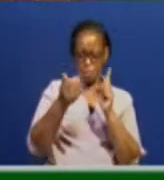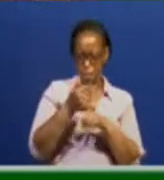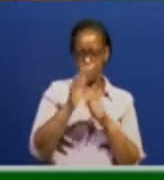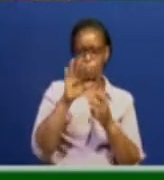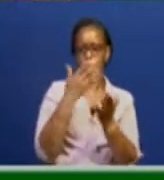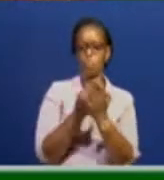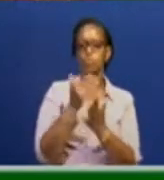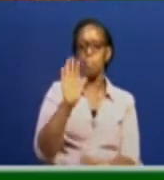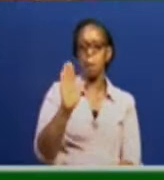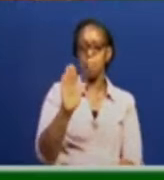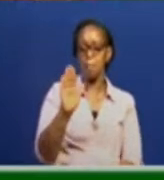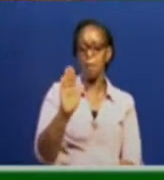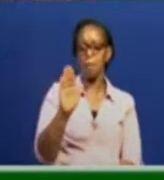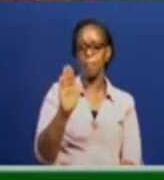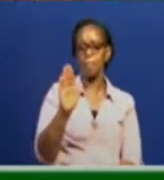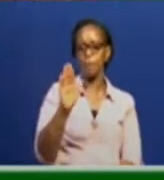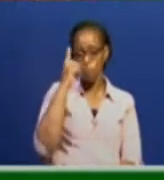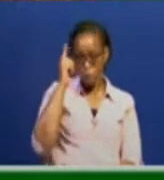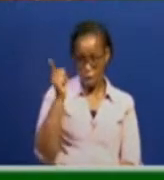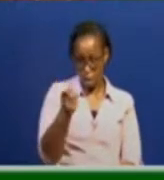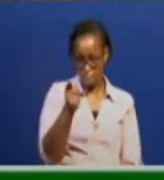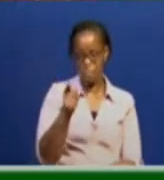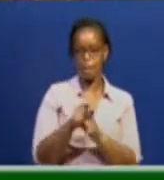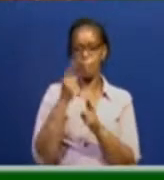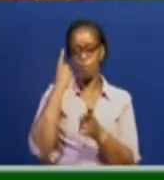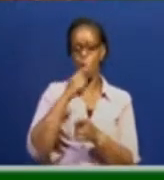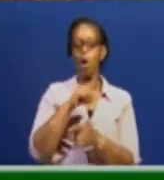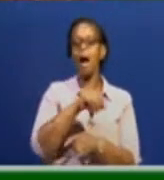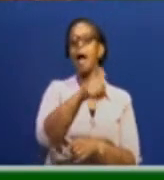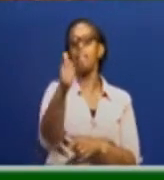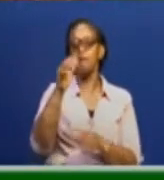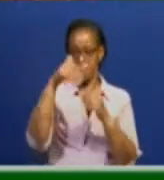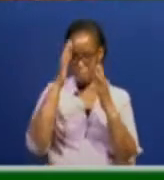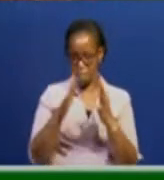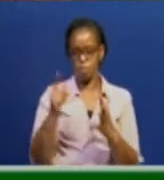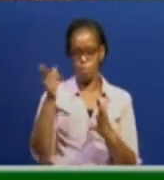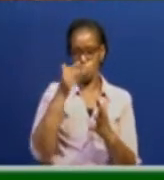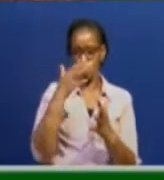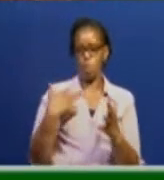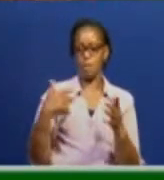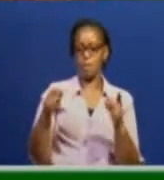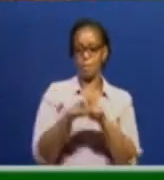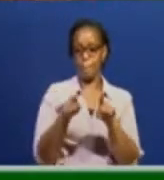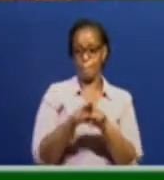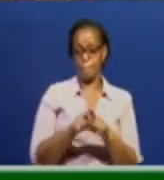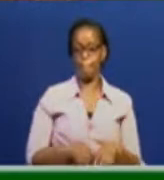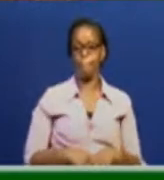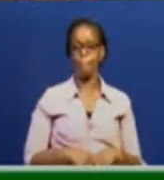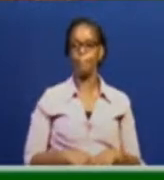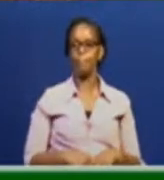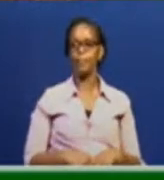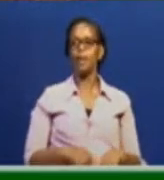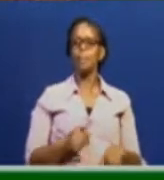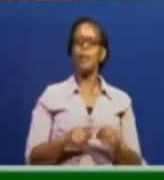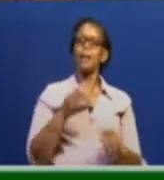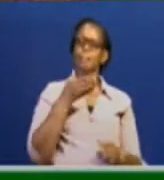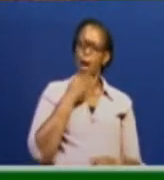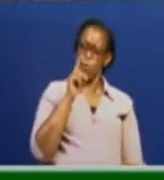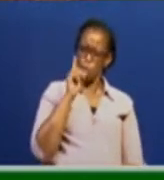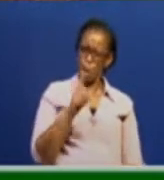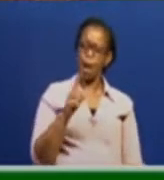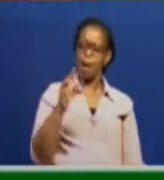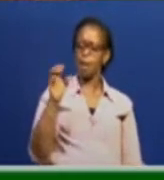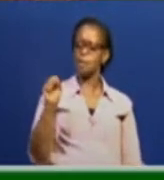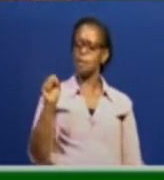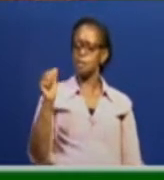him and for other farmers who believe the same. But it was Mr. Samuel Chacha of